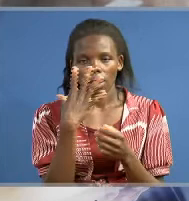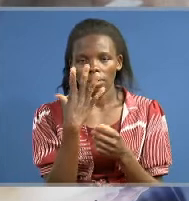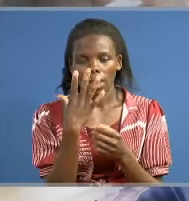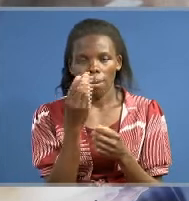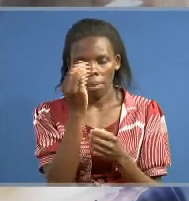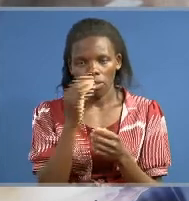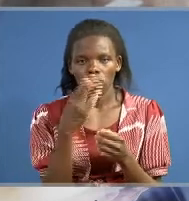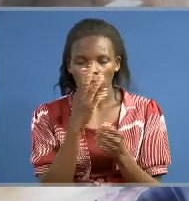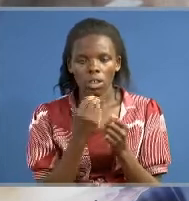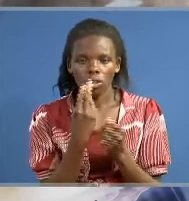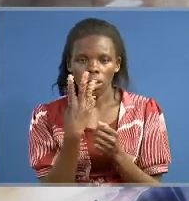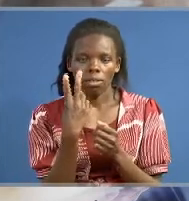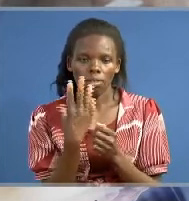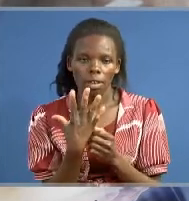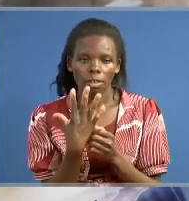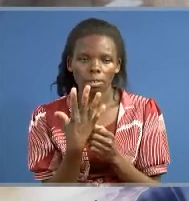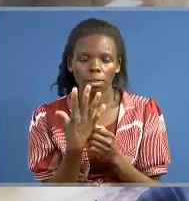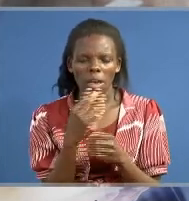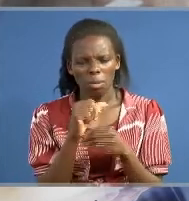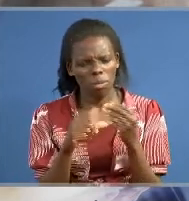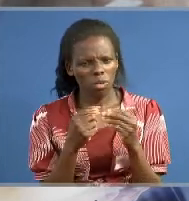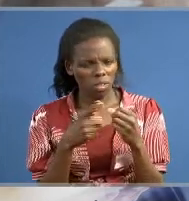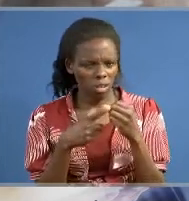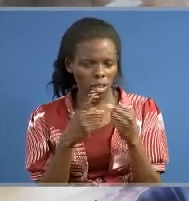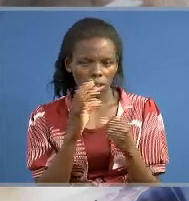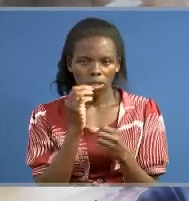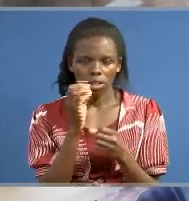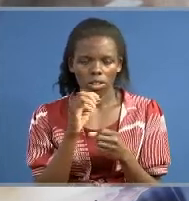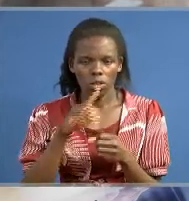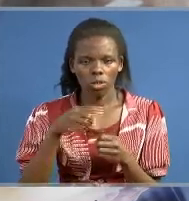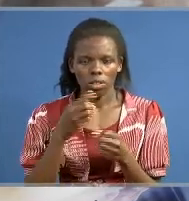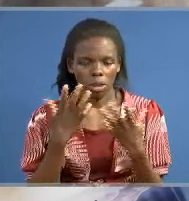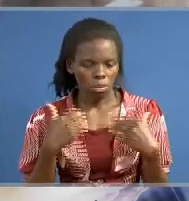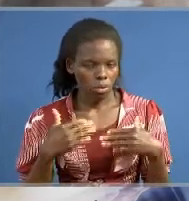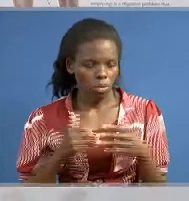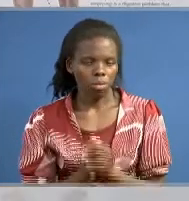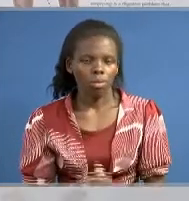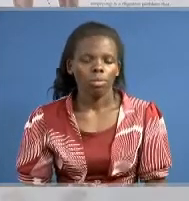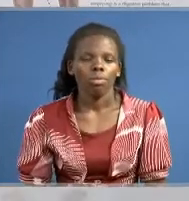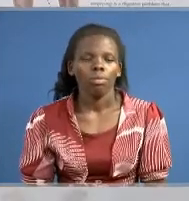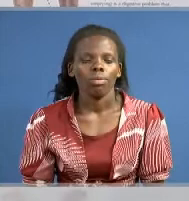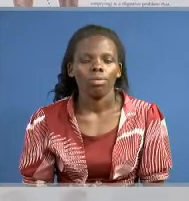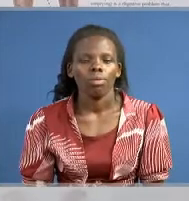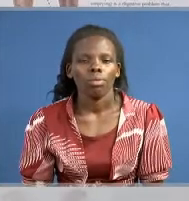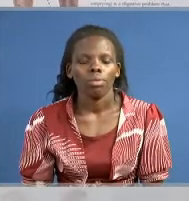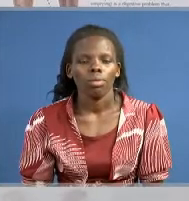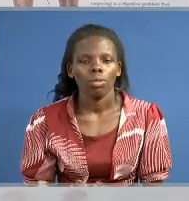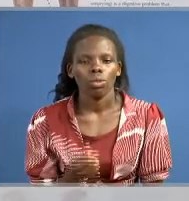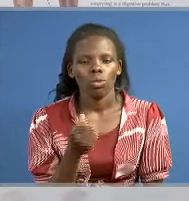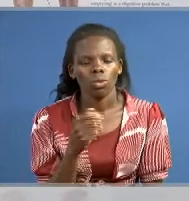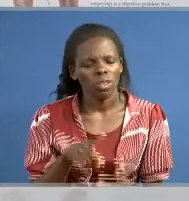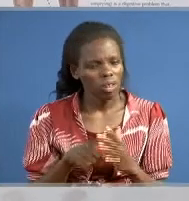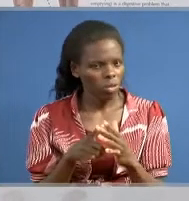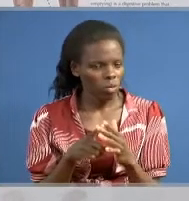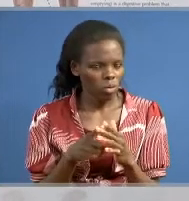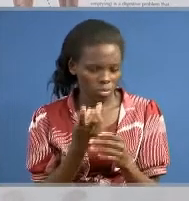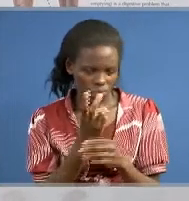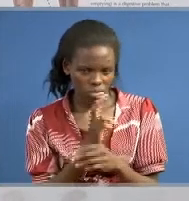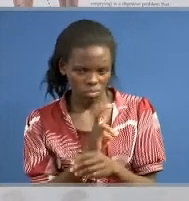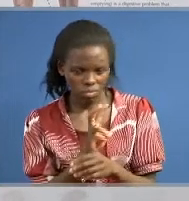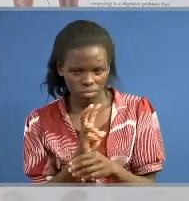by 2025, that is about 600,000 people. But it begins with